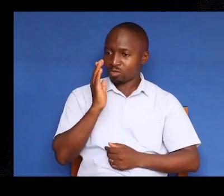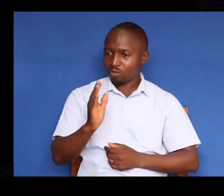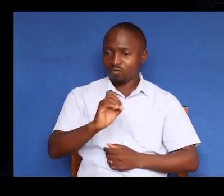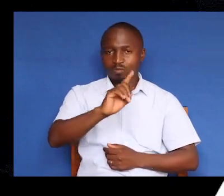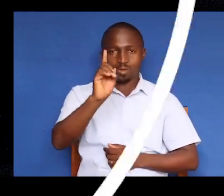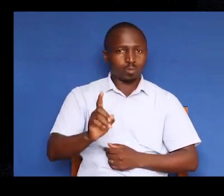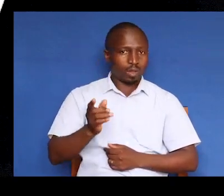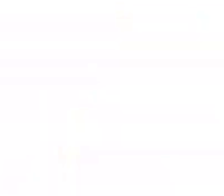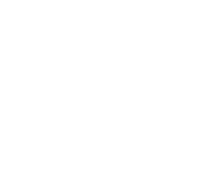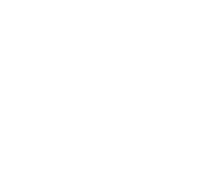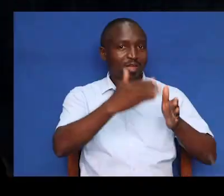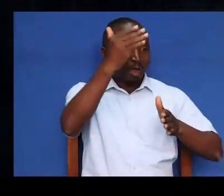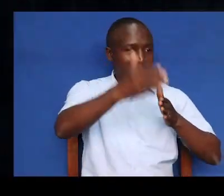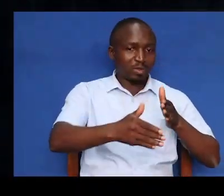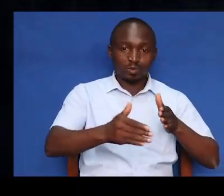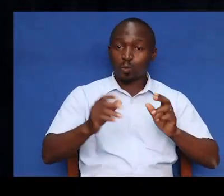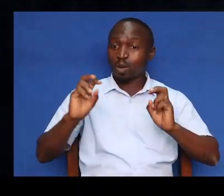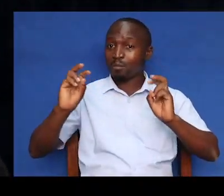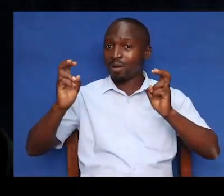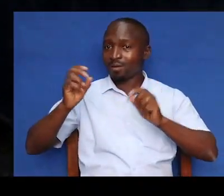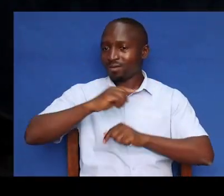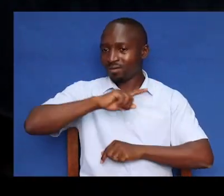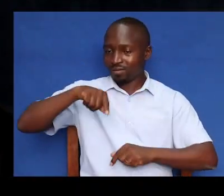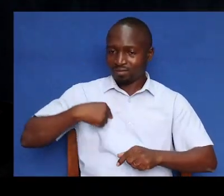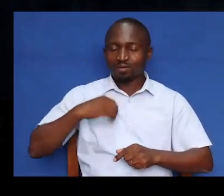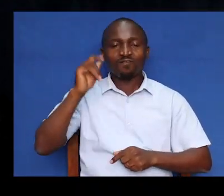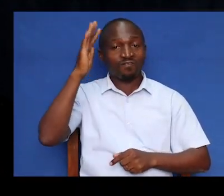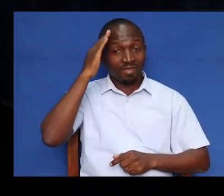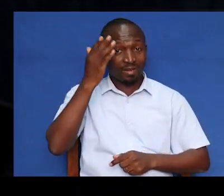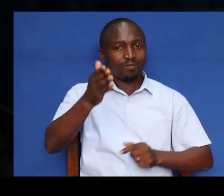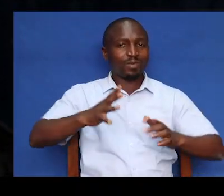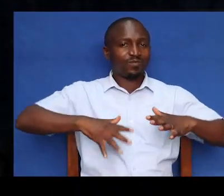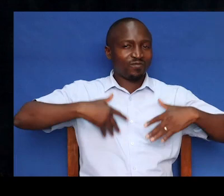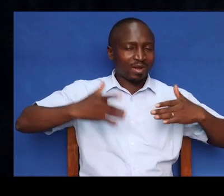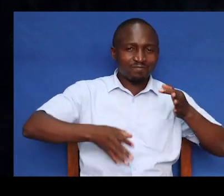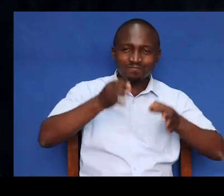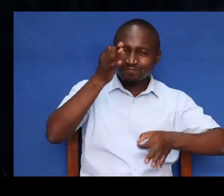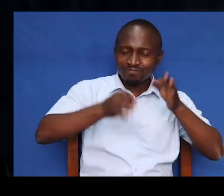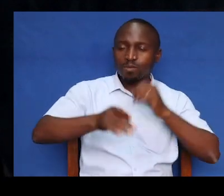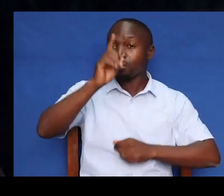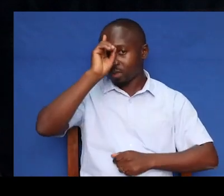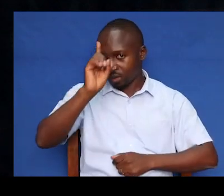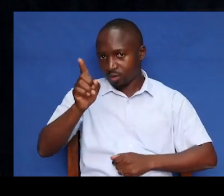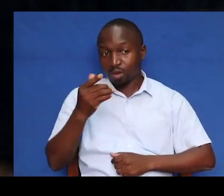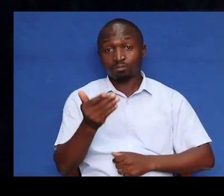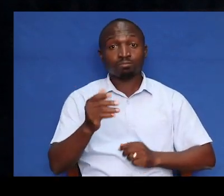of questions. We have come to an end of our lesson. I think you have enjoyed and